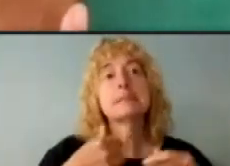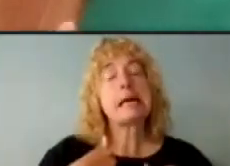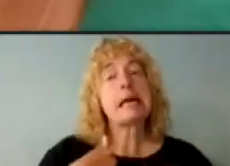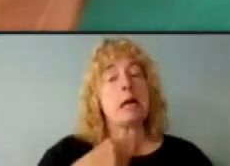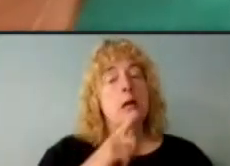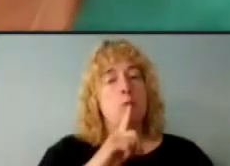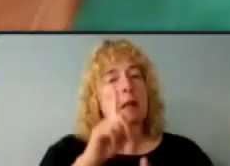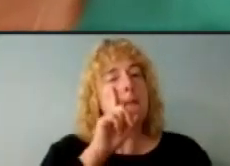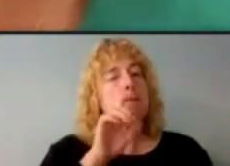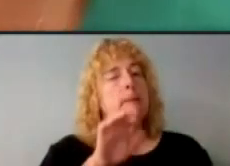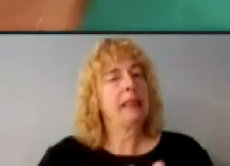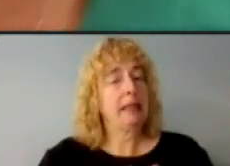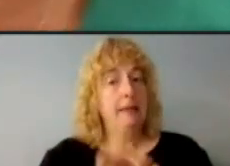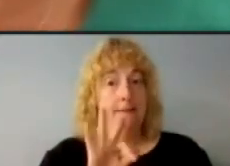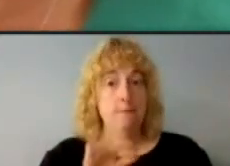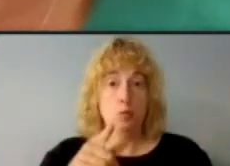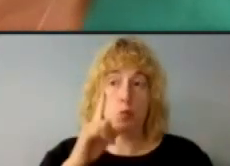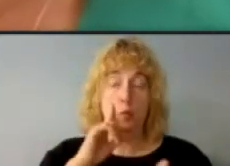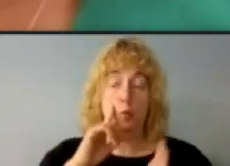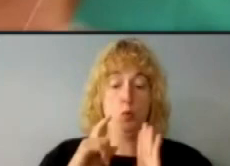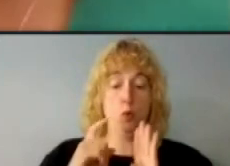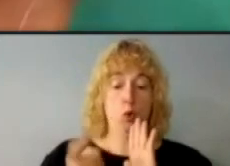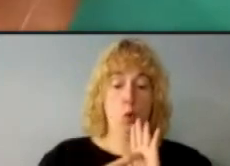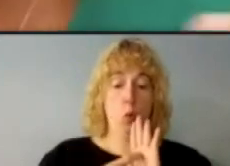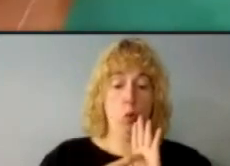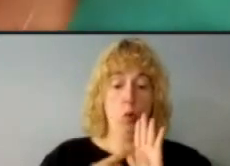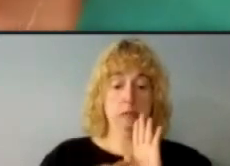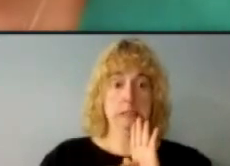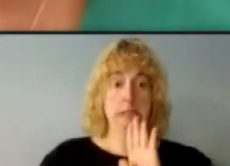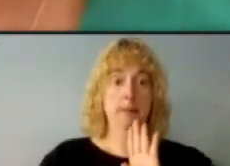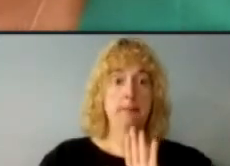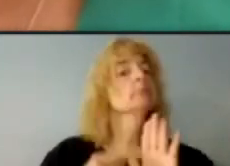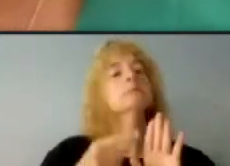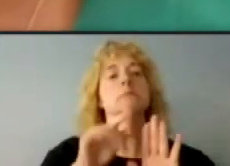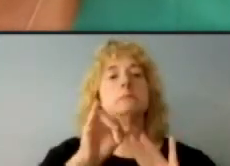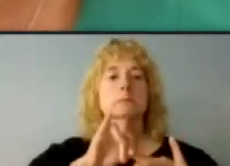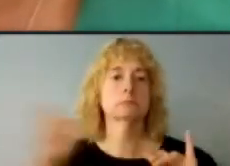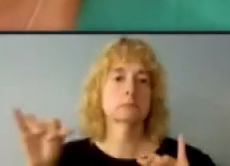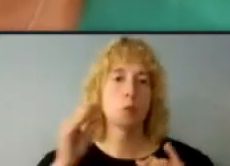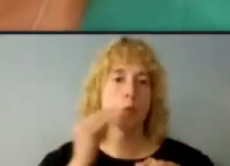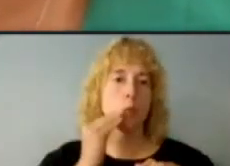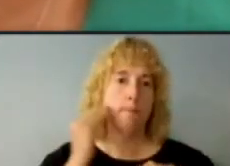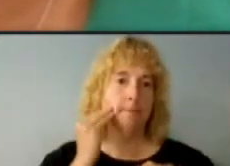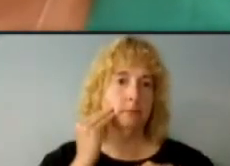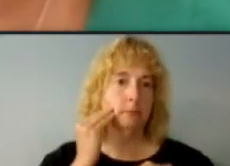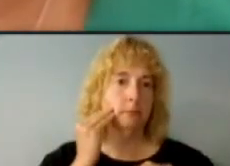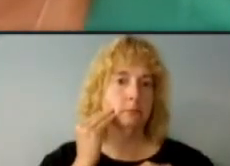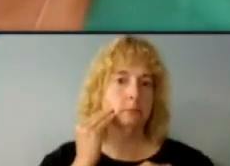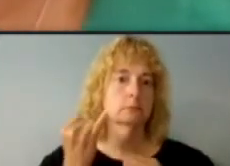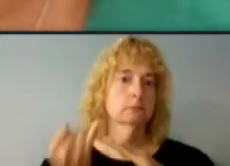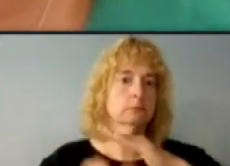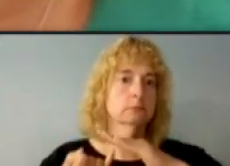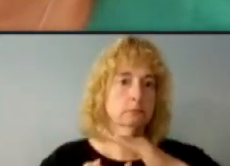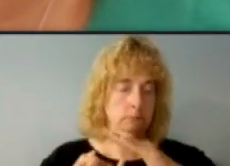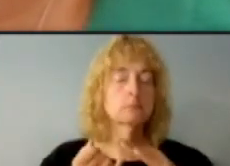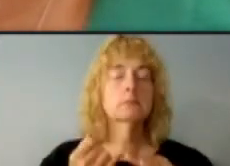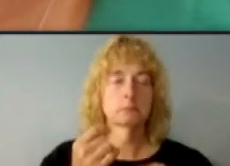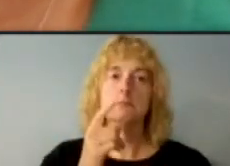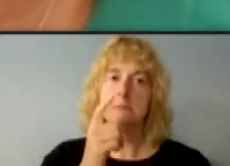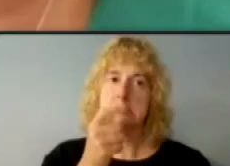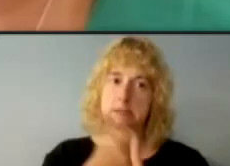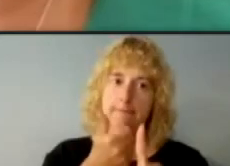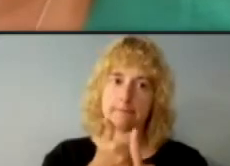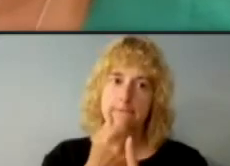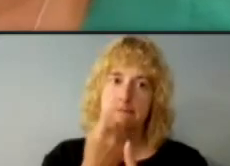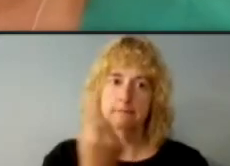believe that if you have symptoms, the first thing you need to do is to self-quarantine and then to call your physician to figure out next